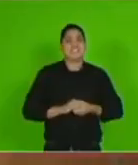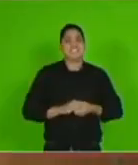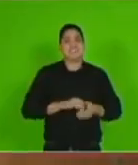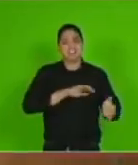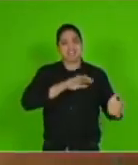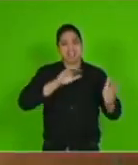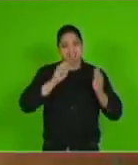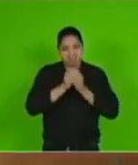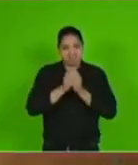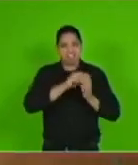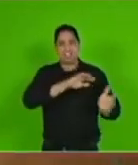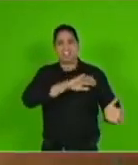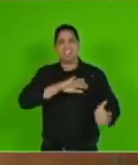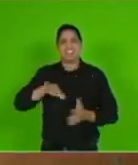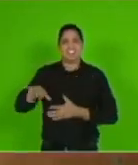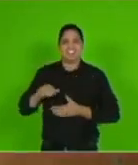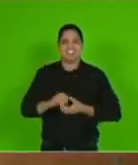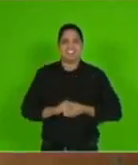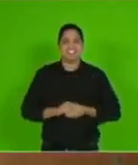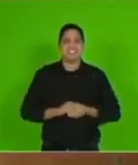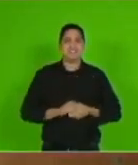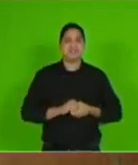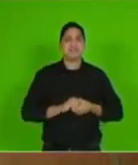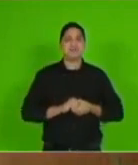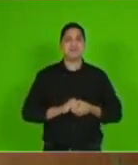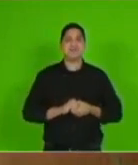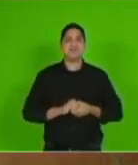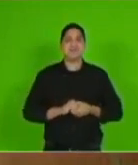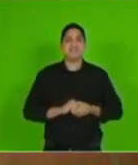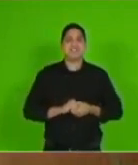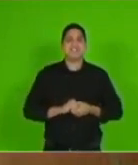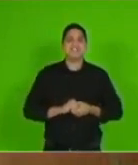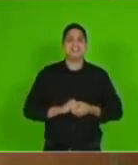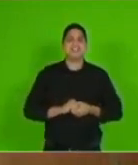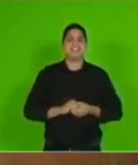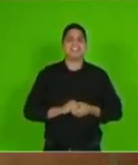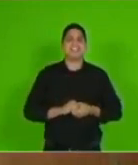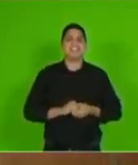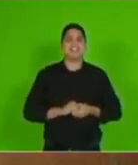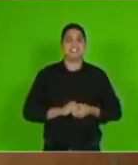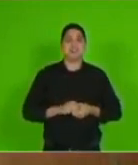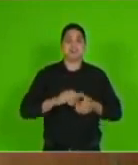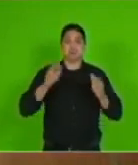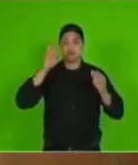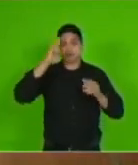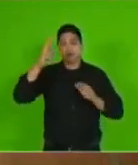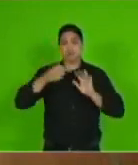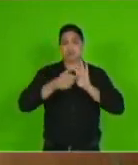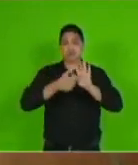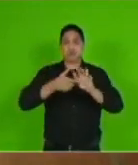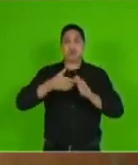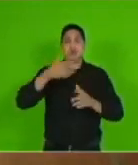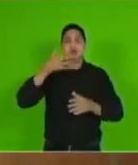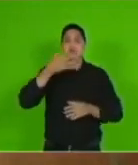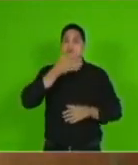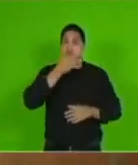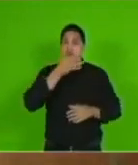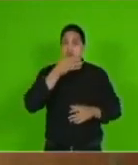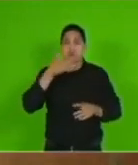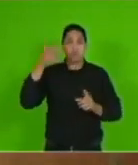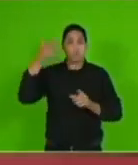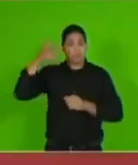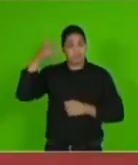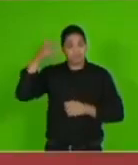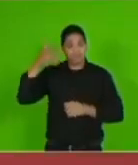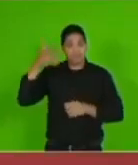The suggestions for message, there's so many suggestions that we could give, but the Lord has given